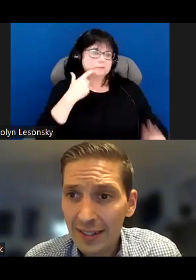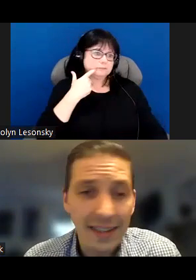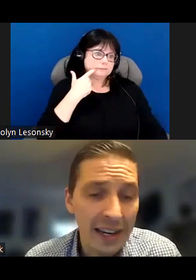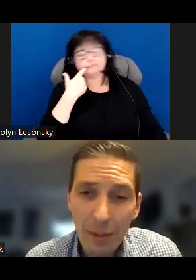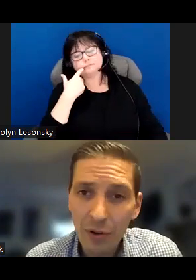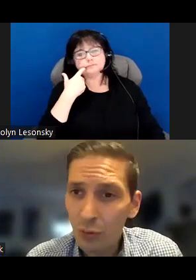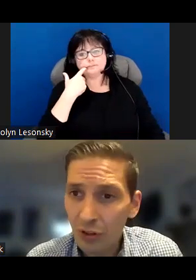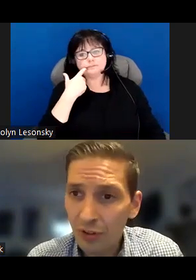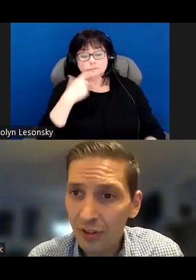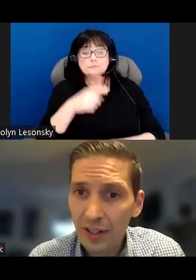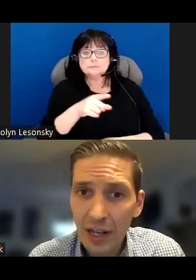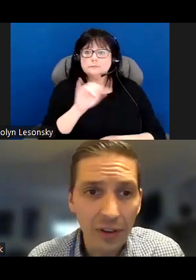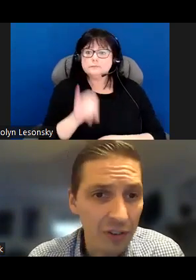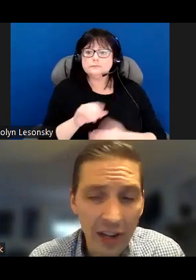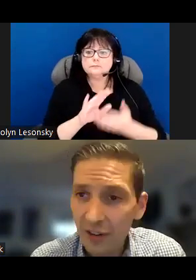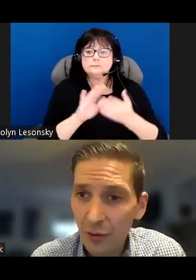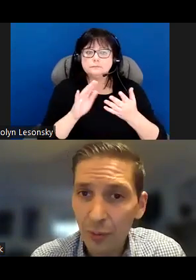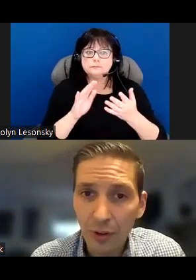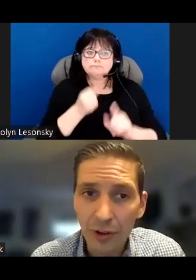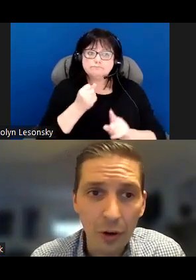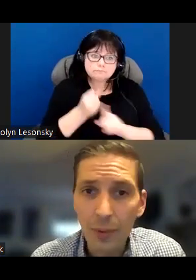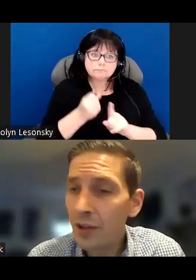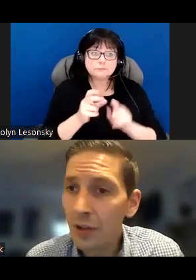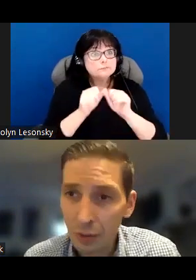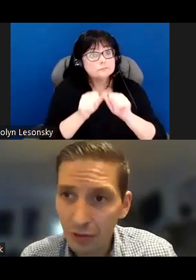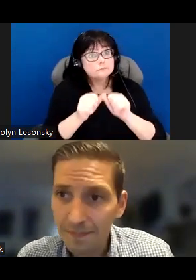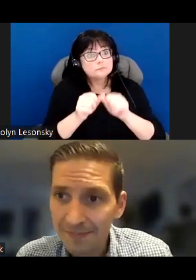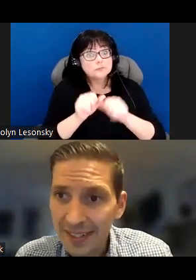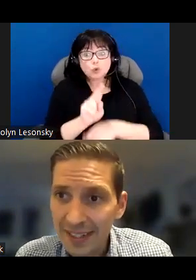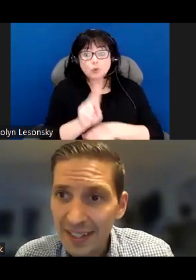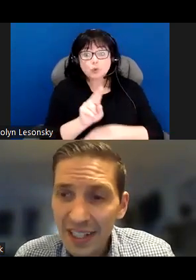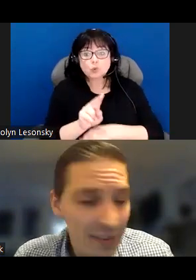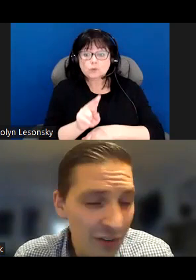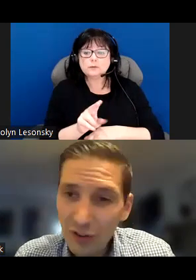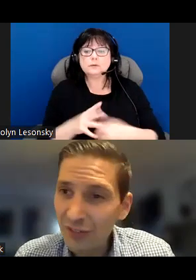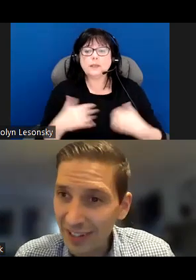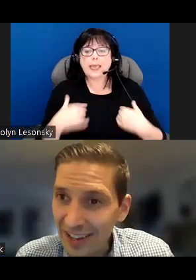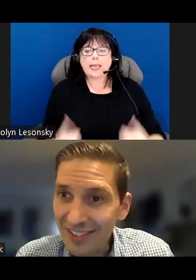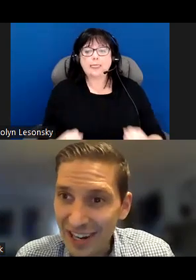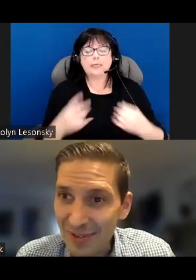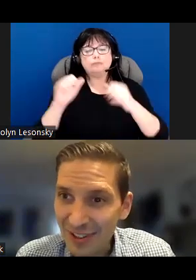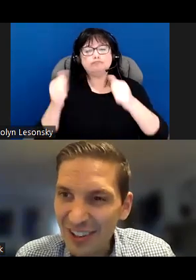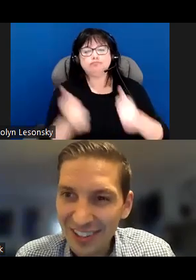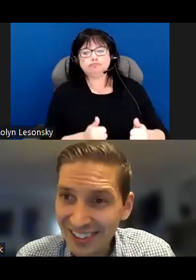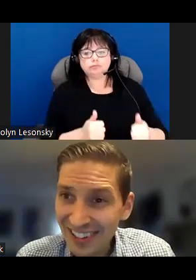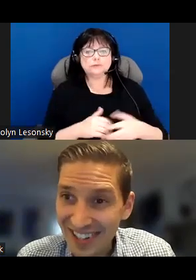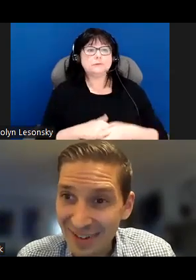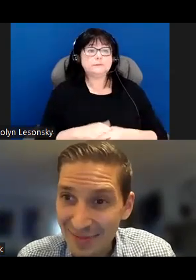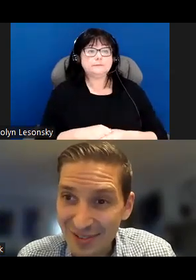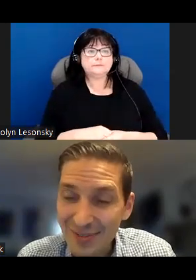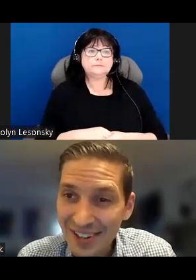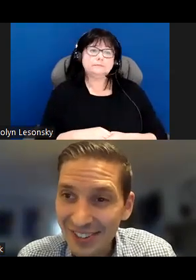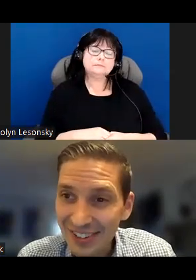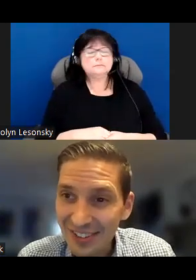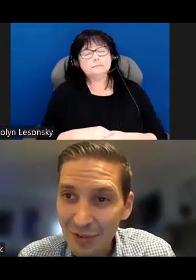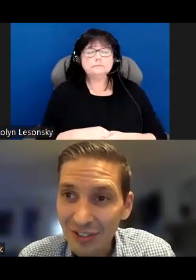repercussions that can happen as a result of extended or prolonged opiate use. Even sort of less damaging, I'll say less